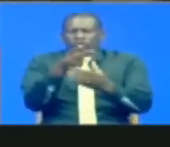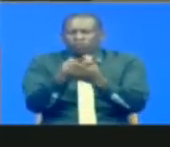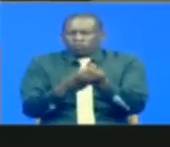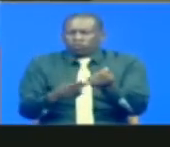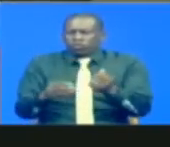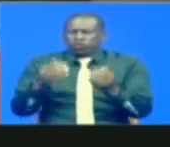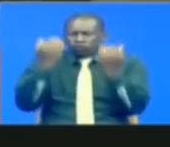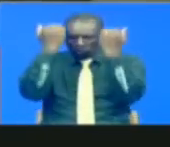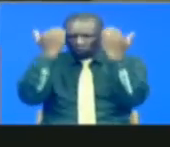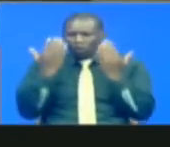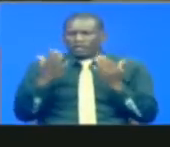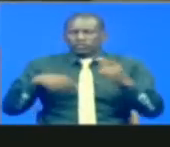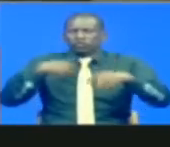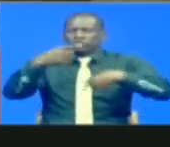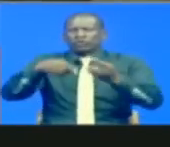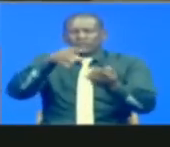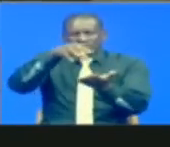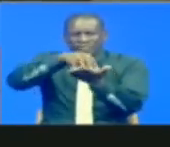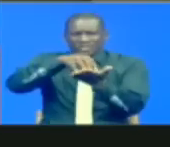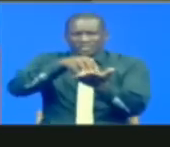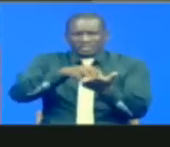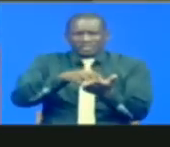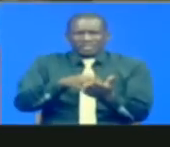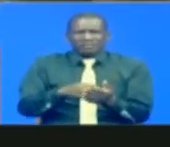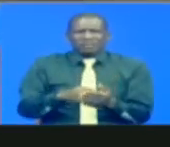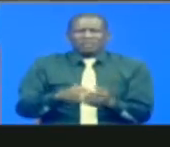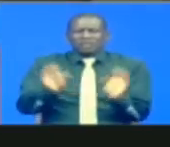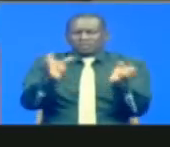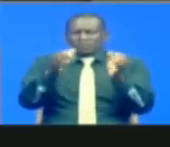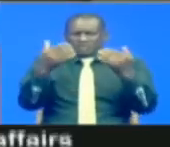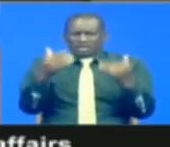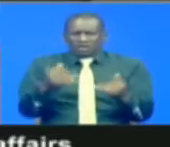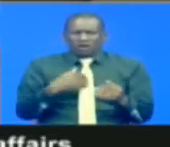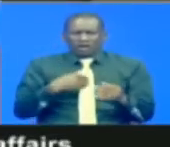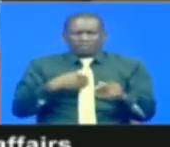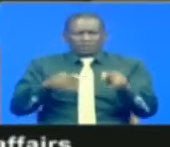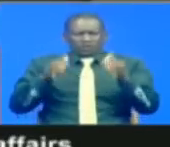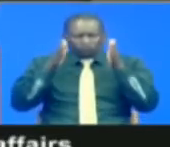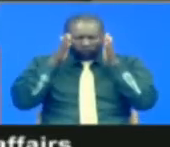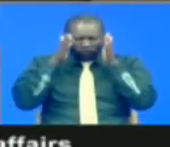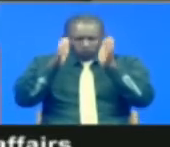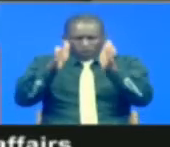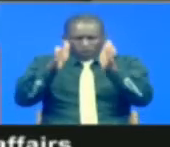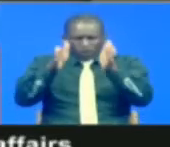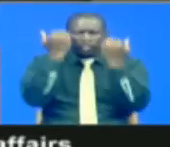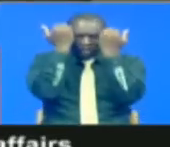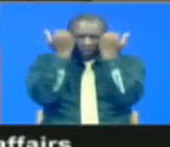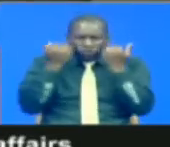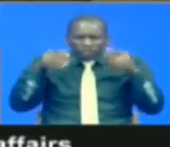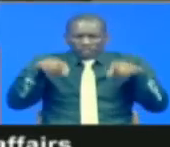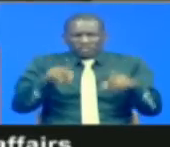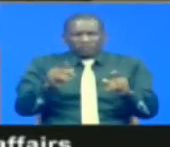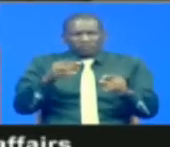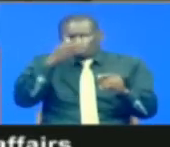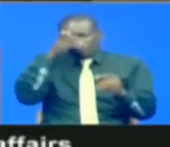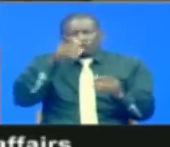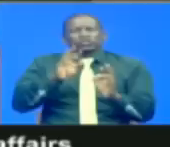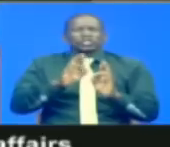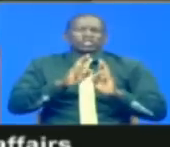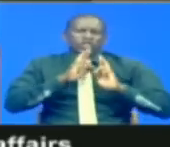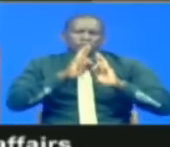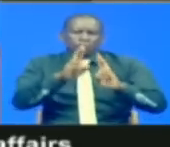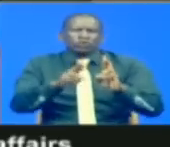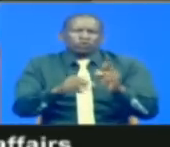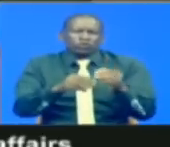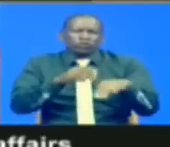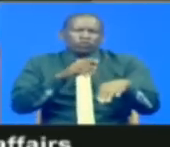to continue to prosecute this case, the media has now come under sharp focus by the court itself over its reportage of when